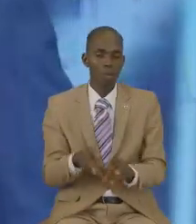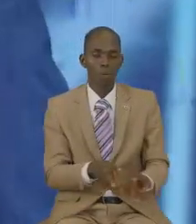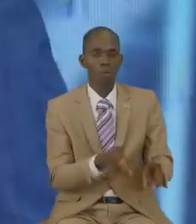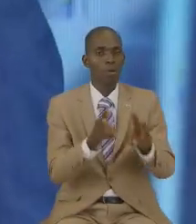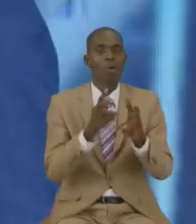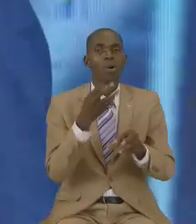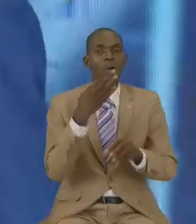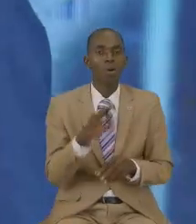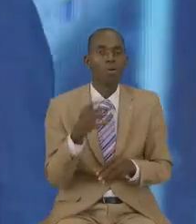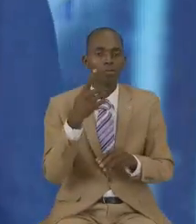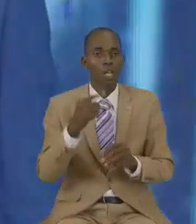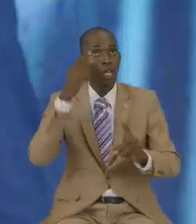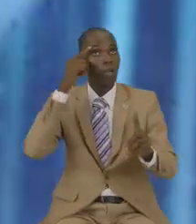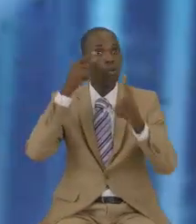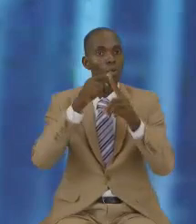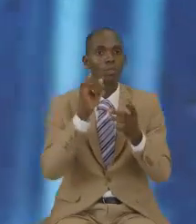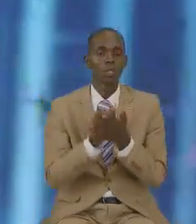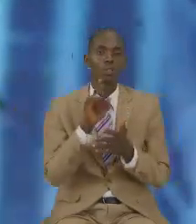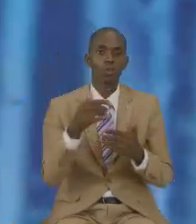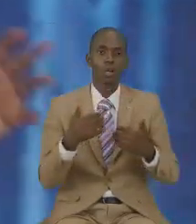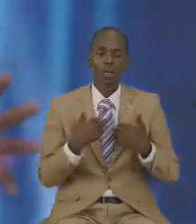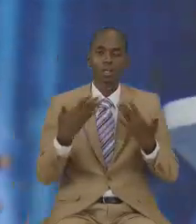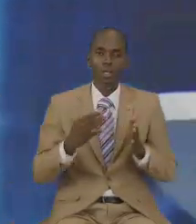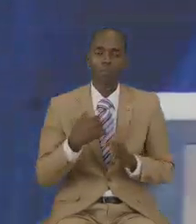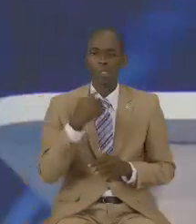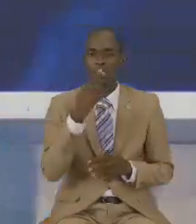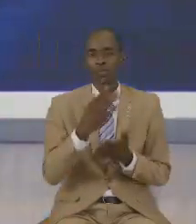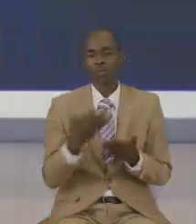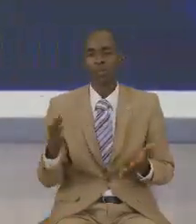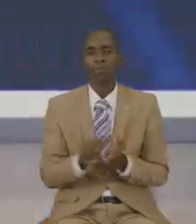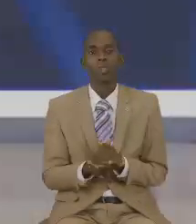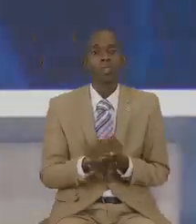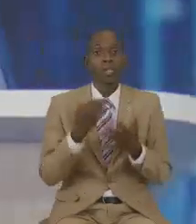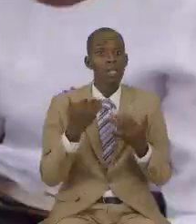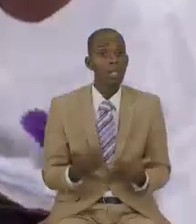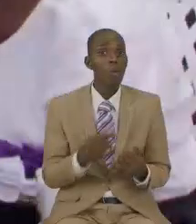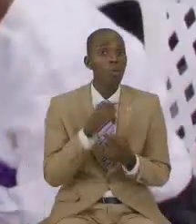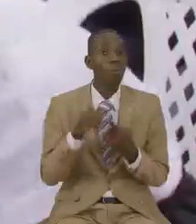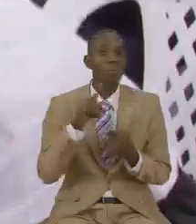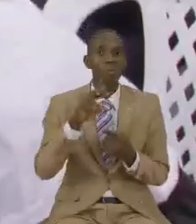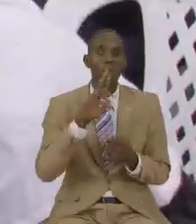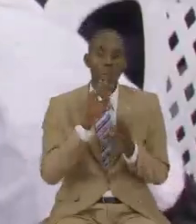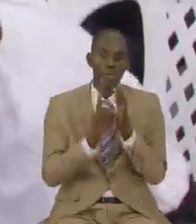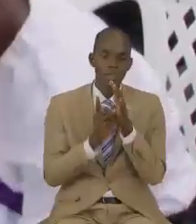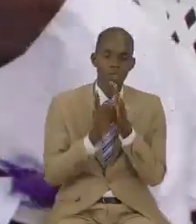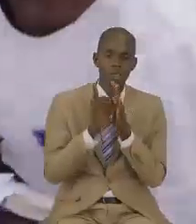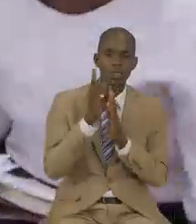the goal that you have. Let me tell you this now. When you are developing a new habit to make